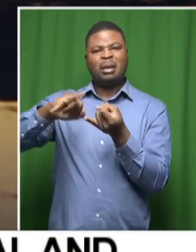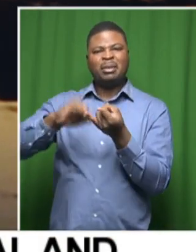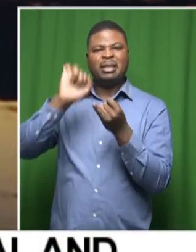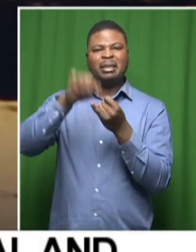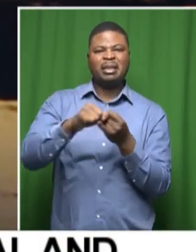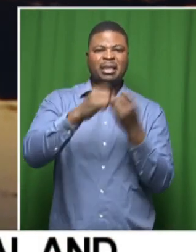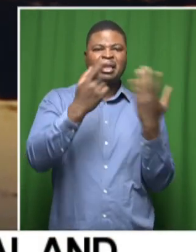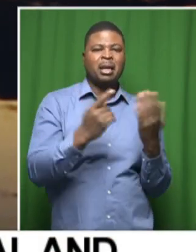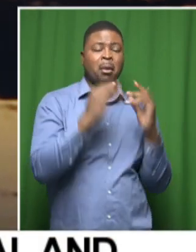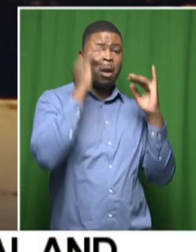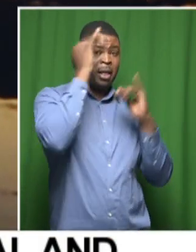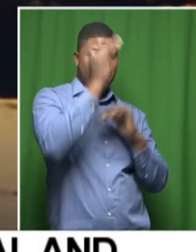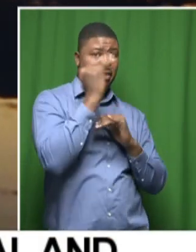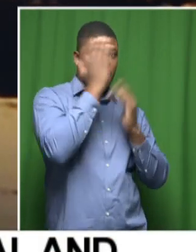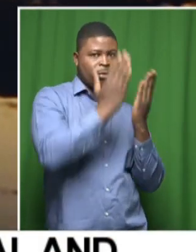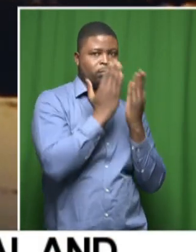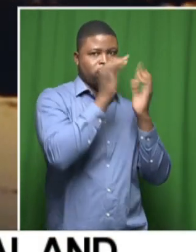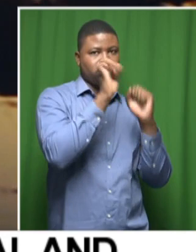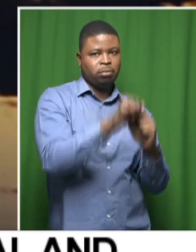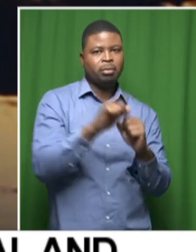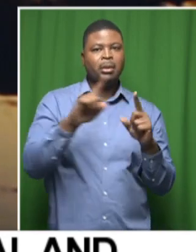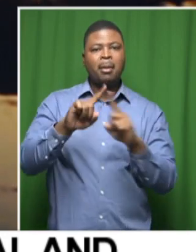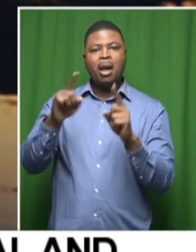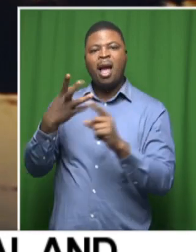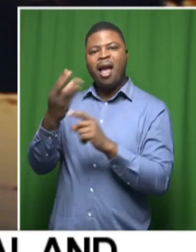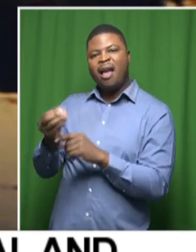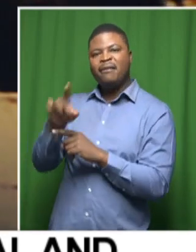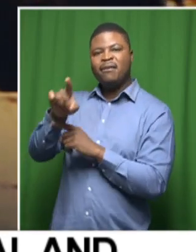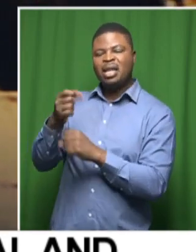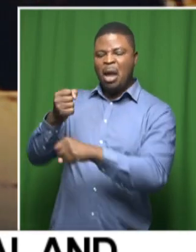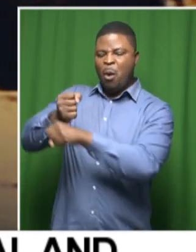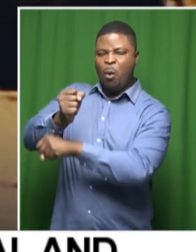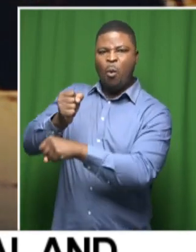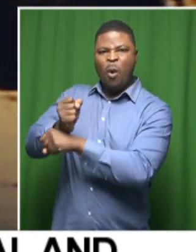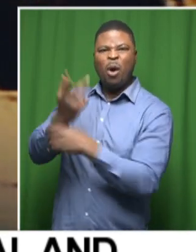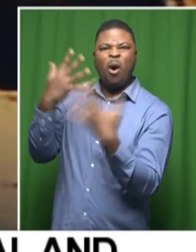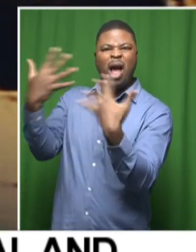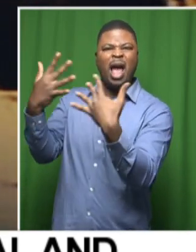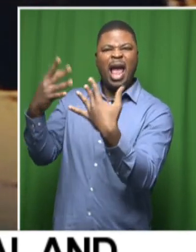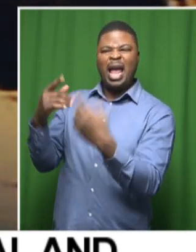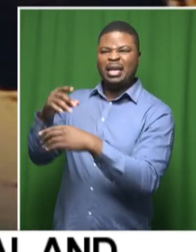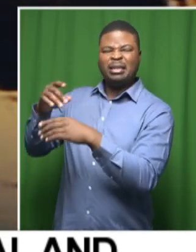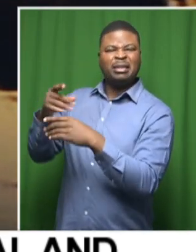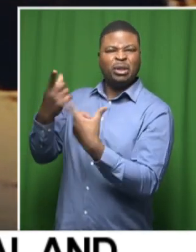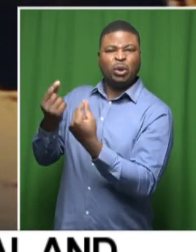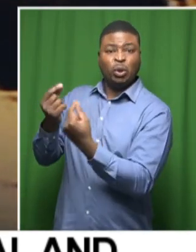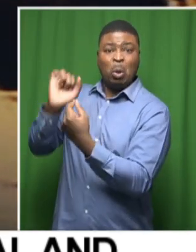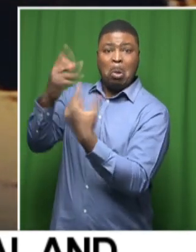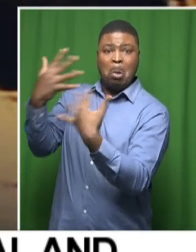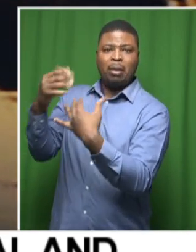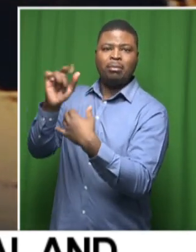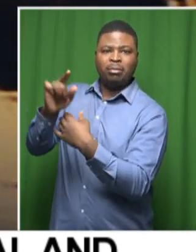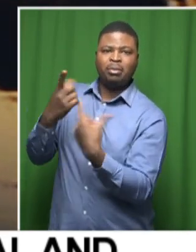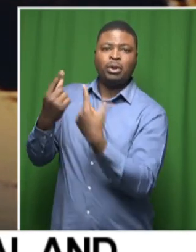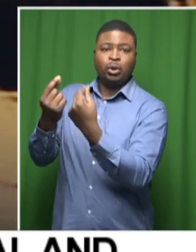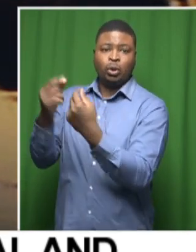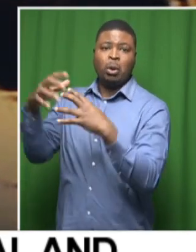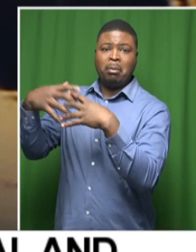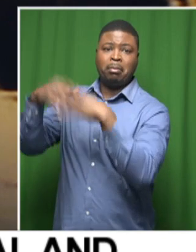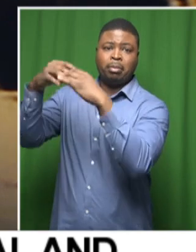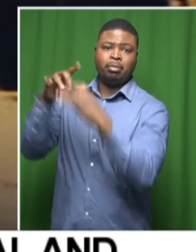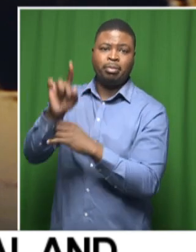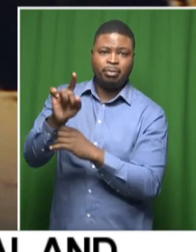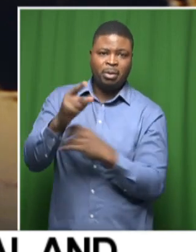and 12 subjects in the vocational stream that will be introduced in high schools from grade 10 to 12 in